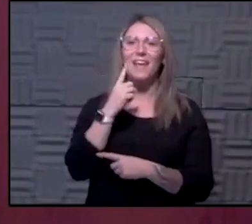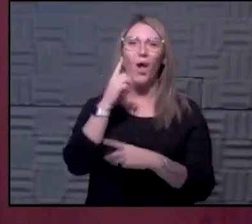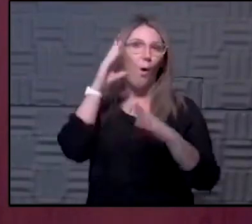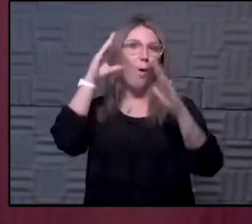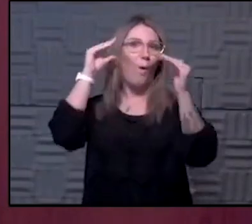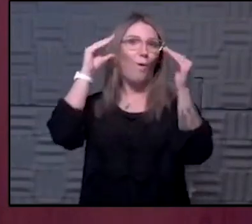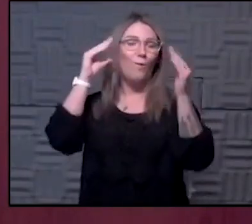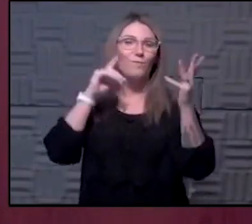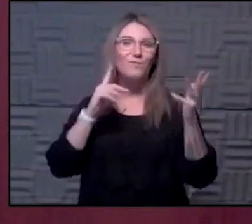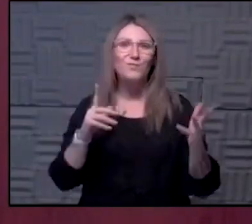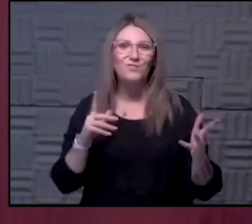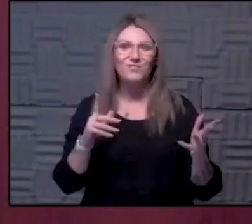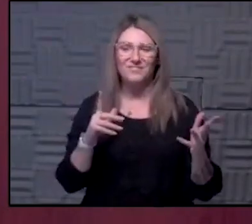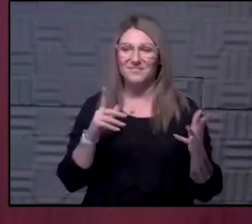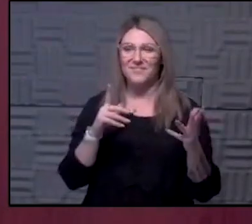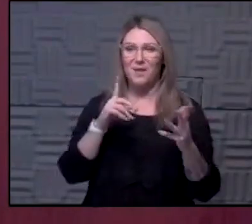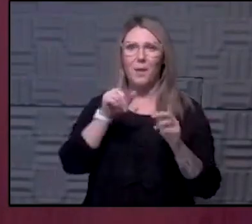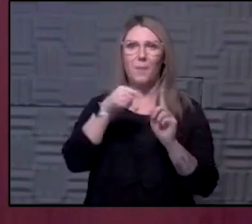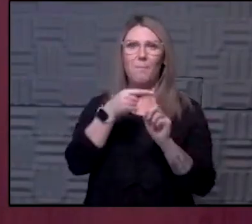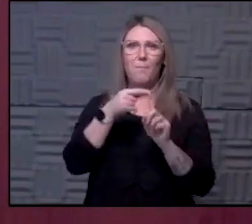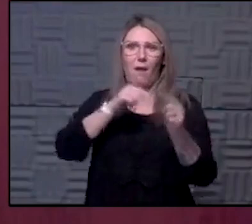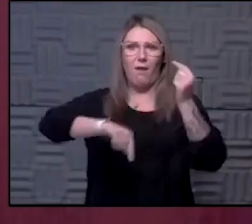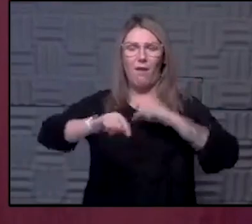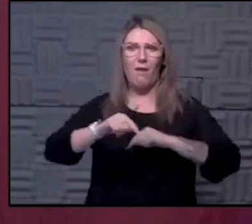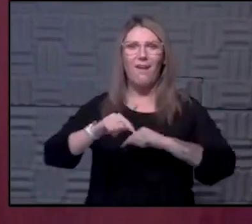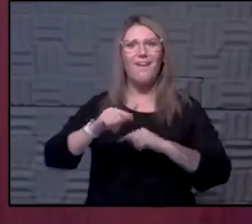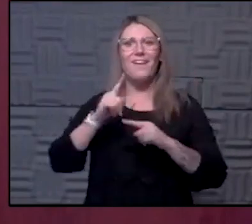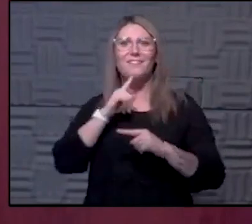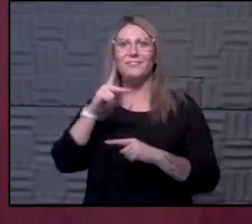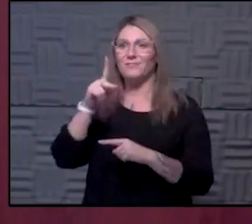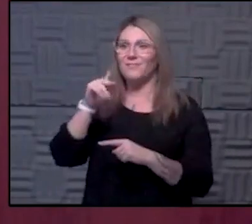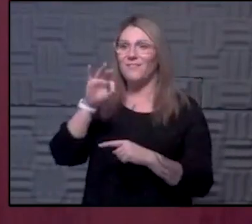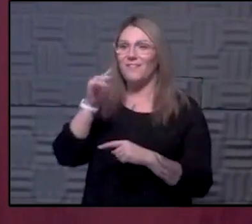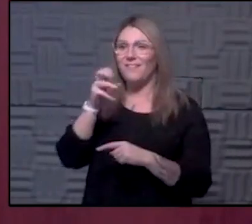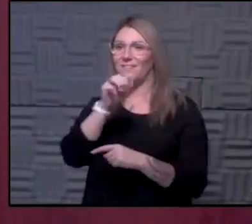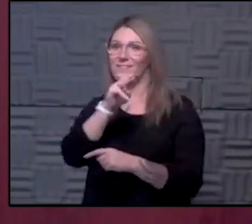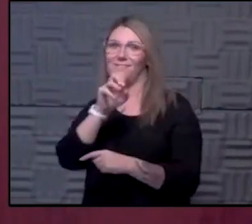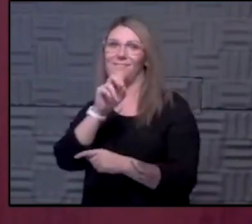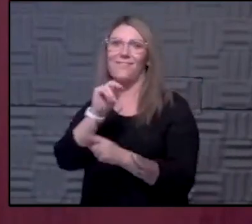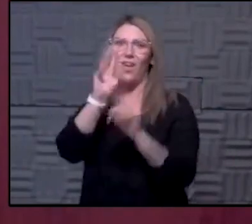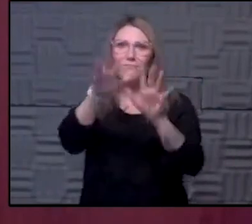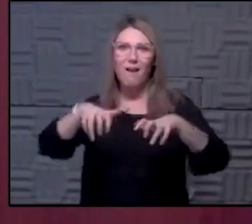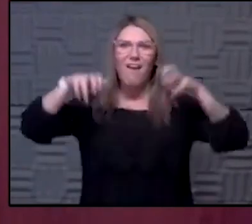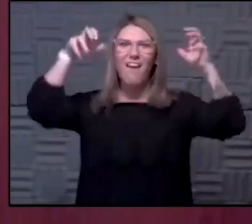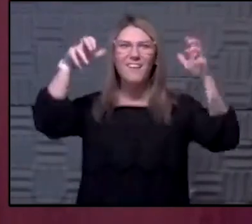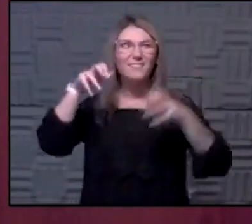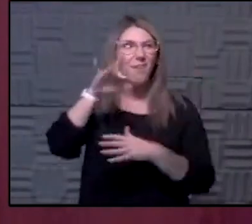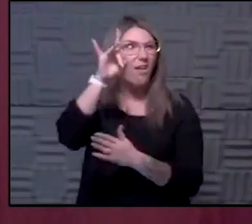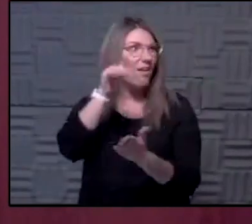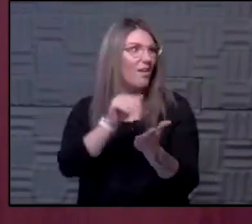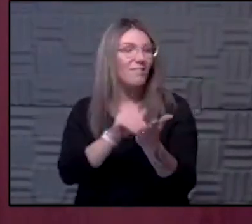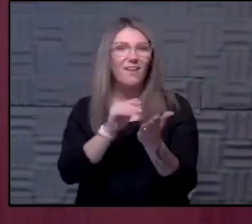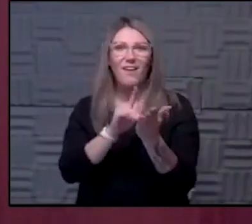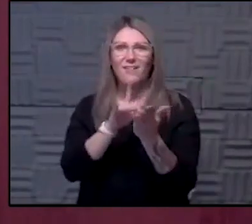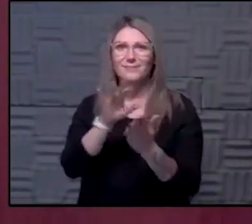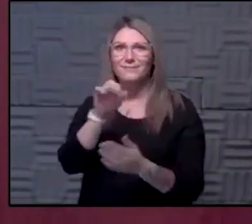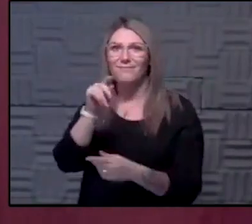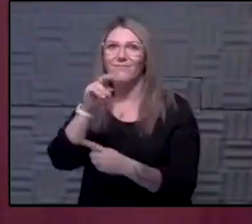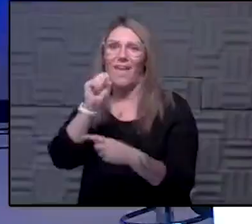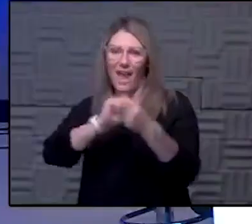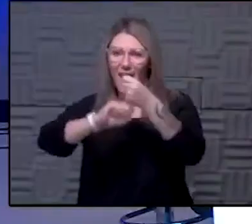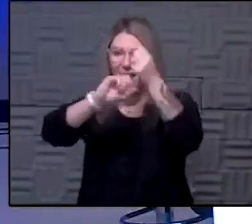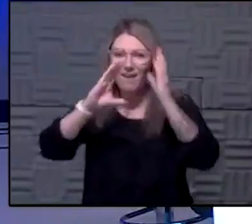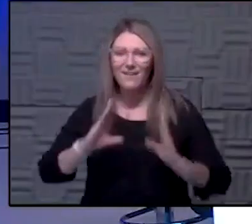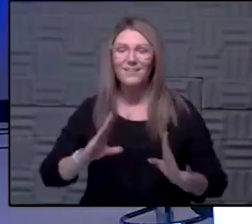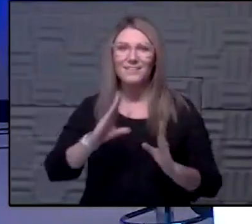hopeful about getting to go back to Kauffman Stadium. I think I'm seeing 8,000 fans per game or so, and I'm gonna, you know,